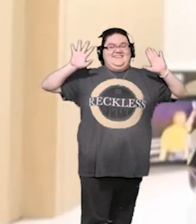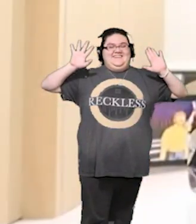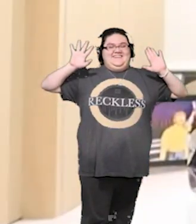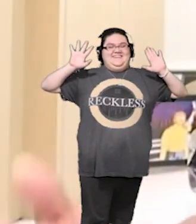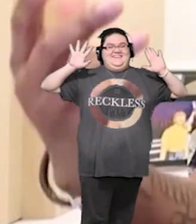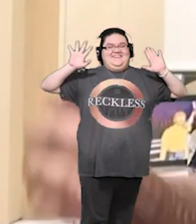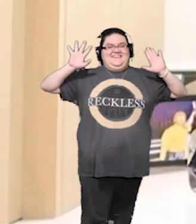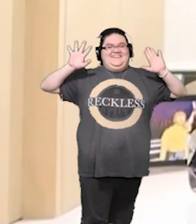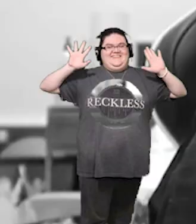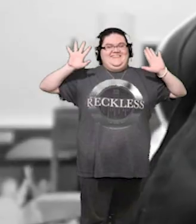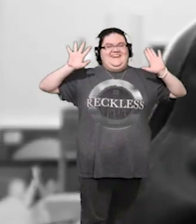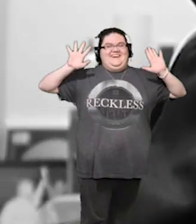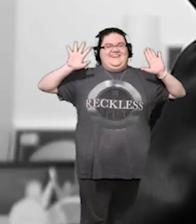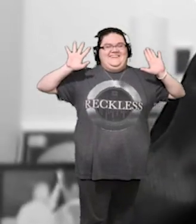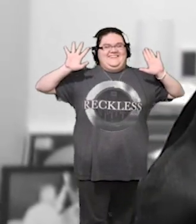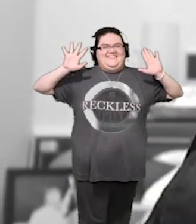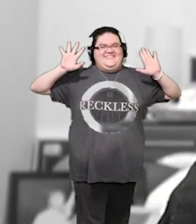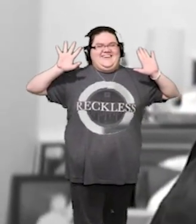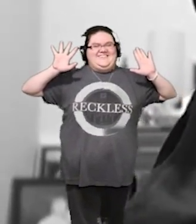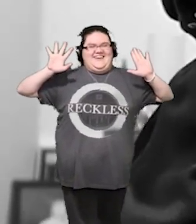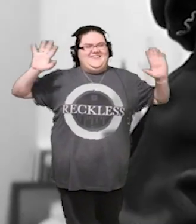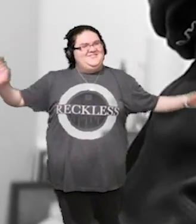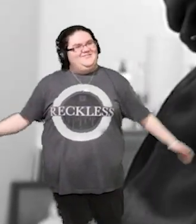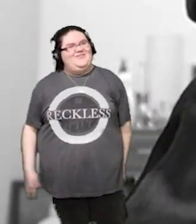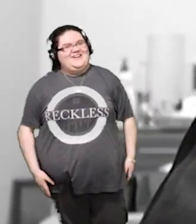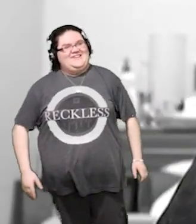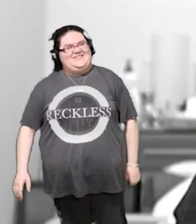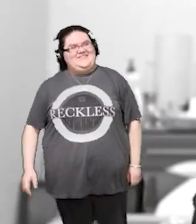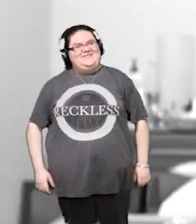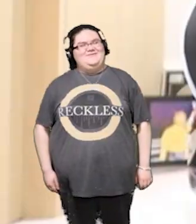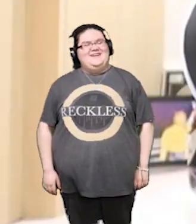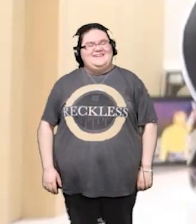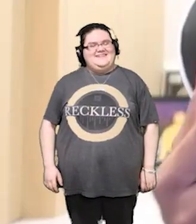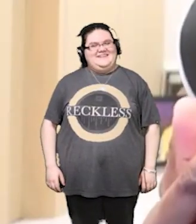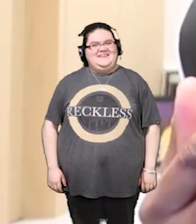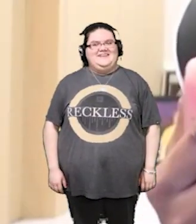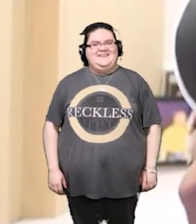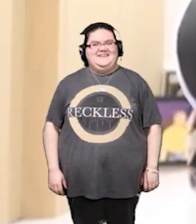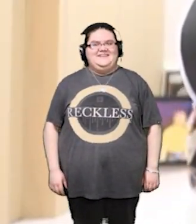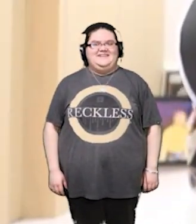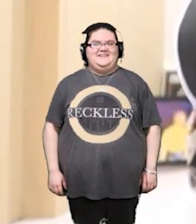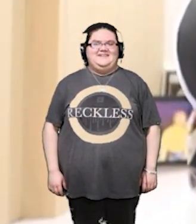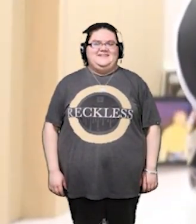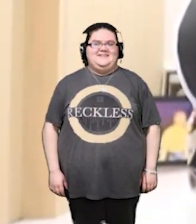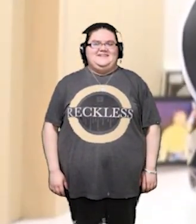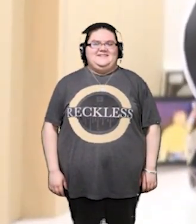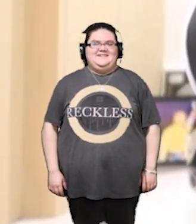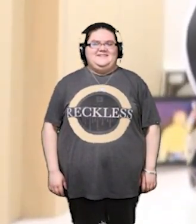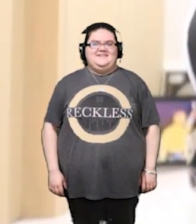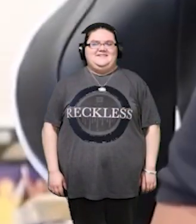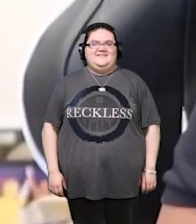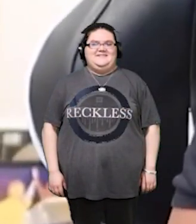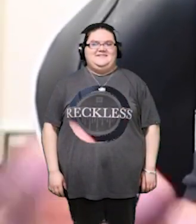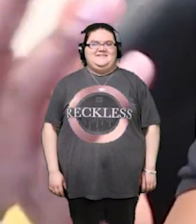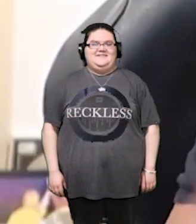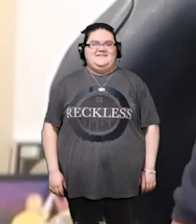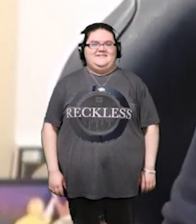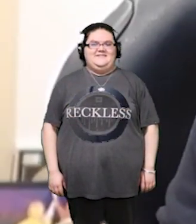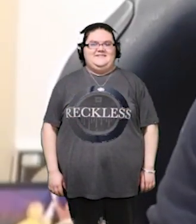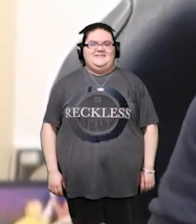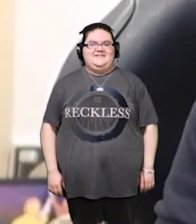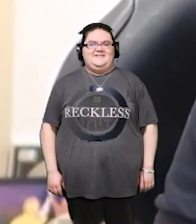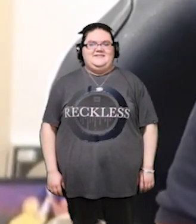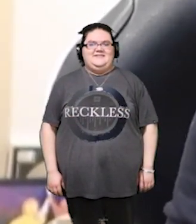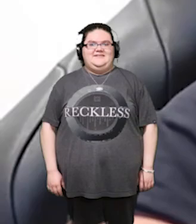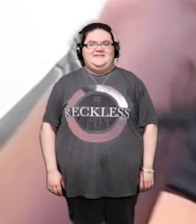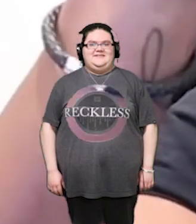live in England, so I don't have a gun. Bro, come on, bro, dance JJ, for me. What is... I wonder how many times Justin Bieber has had people come up to him just to sing for them,